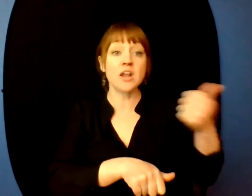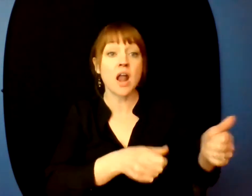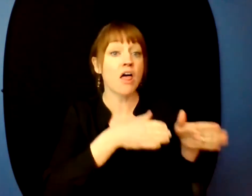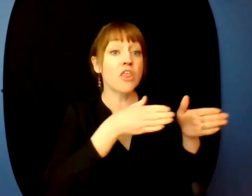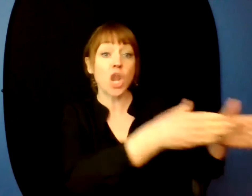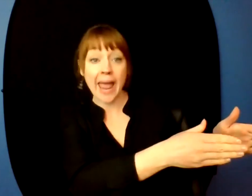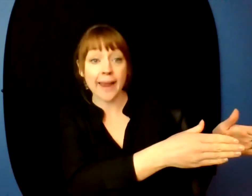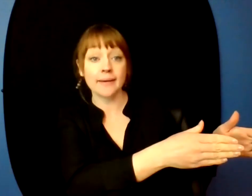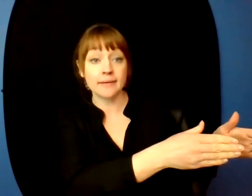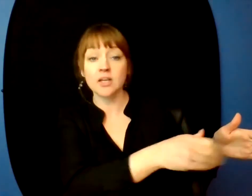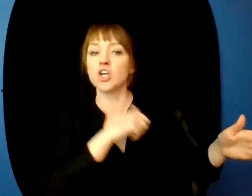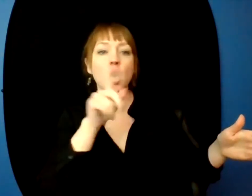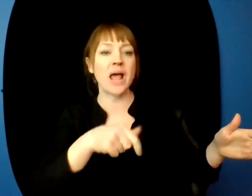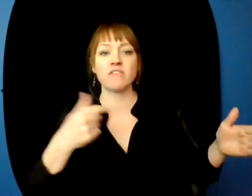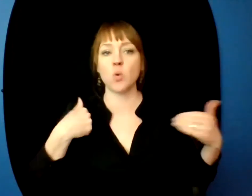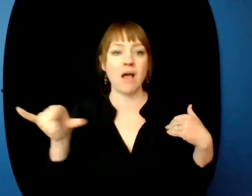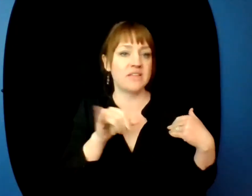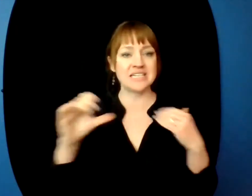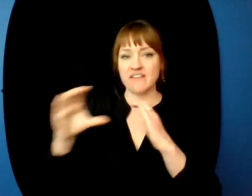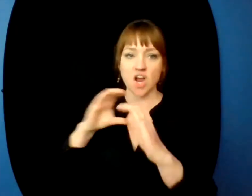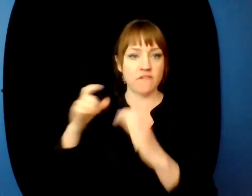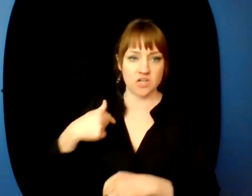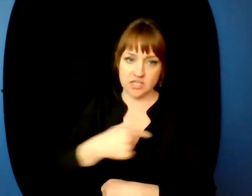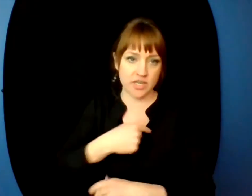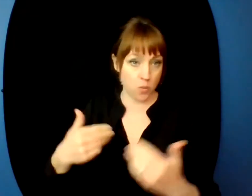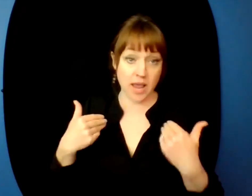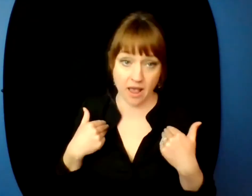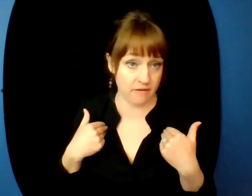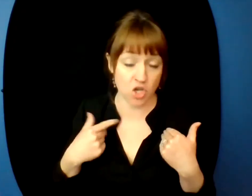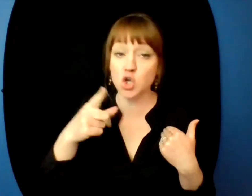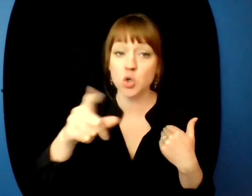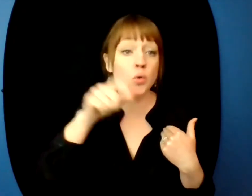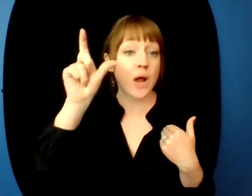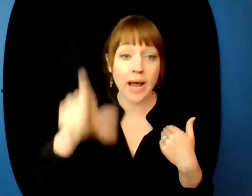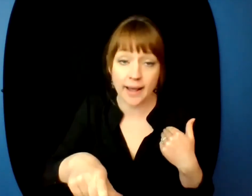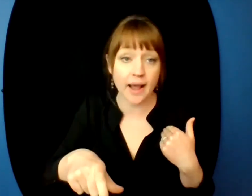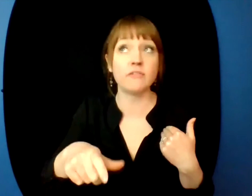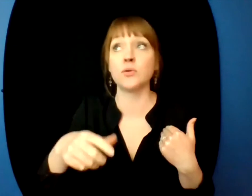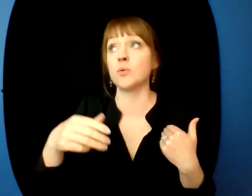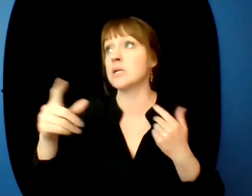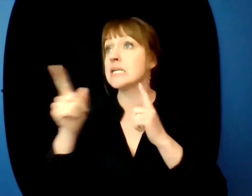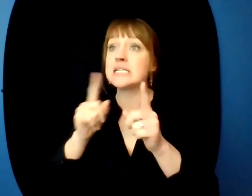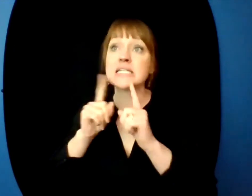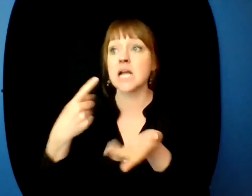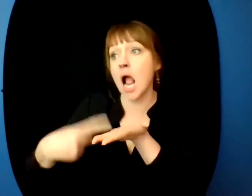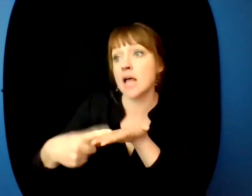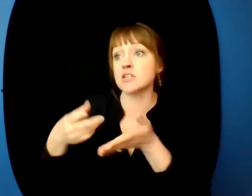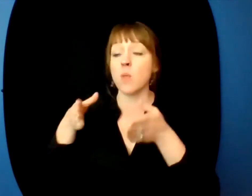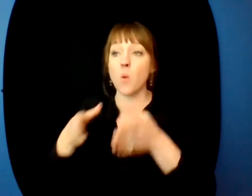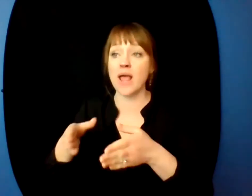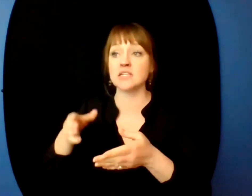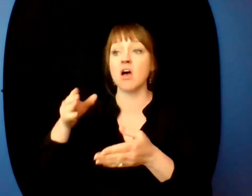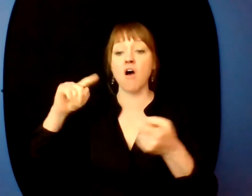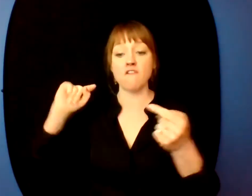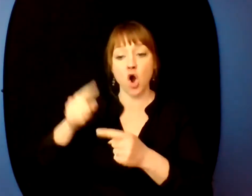do not have to have the conversations that we have, do not have to discuss the ways of harm reduction.